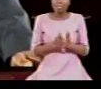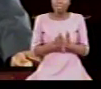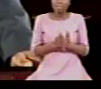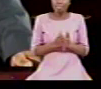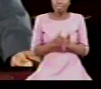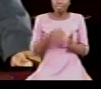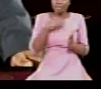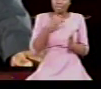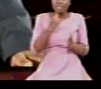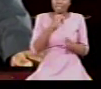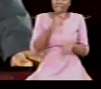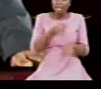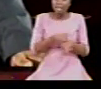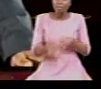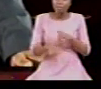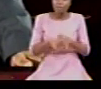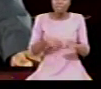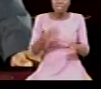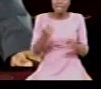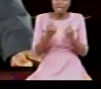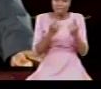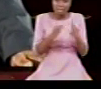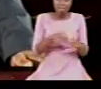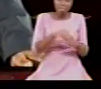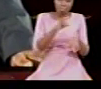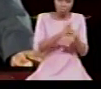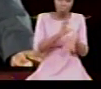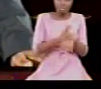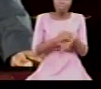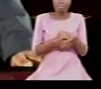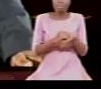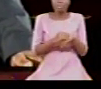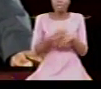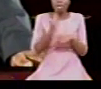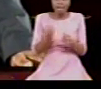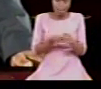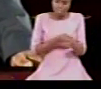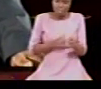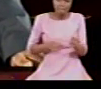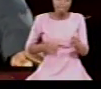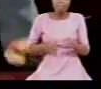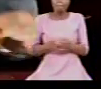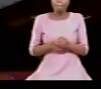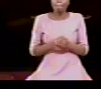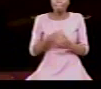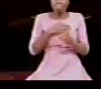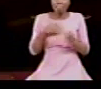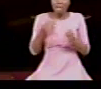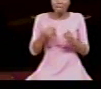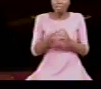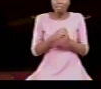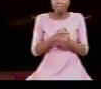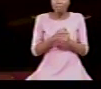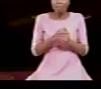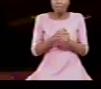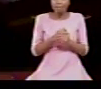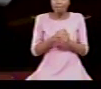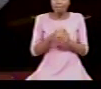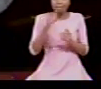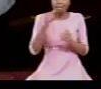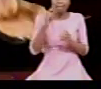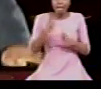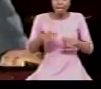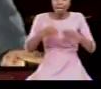he's a hypocrite, he's a sinner in church, he's a backslider, and yet he wouldn't confess everything